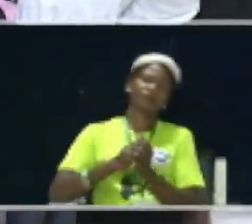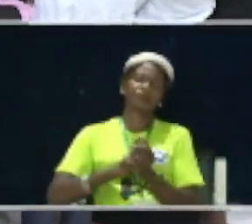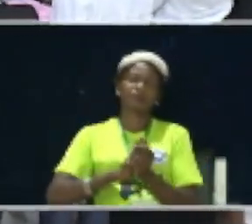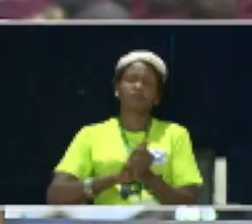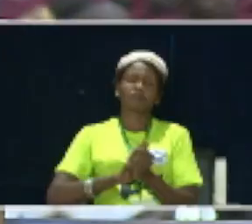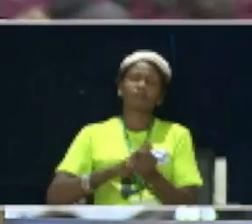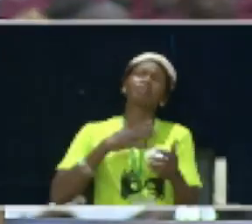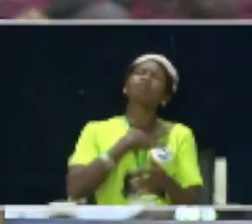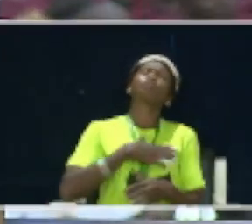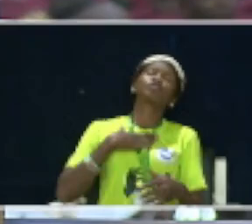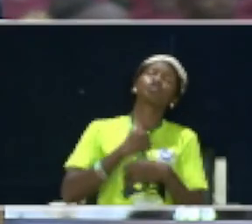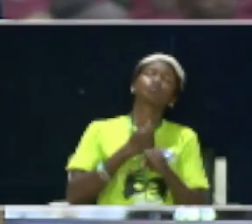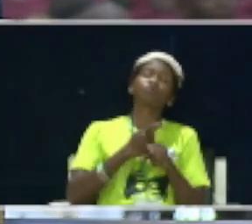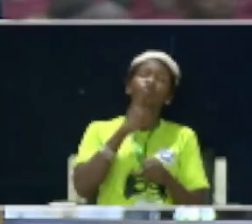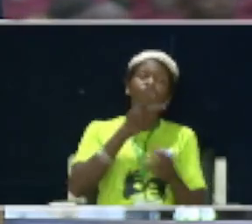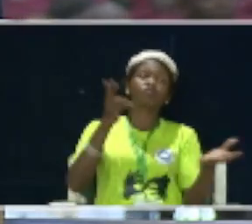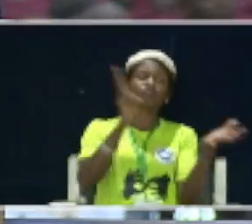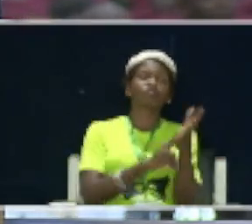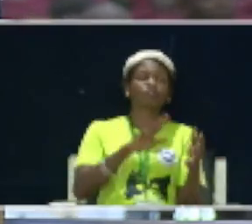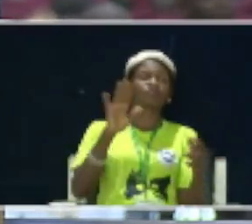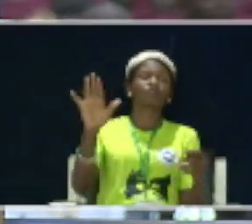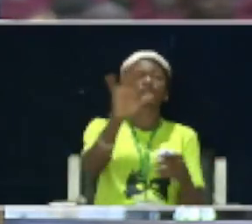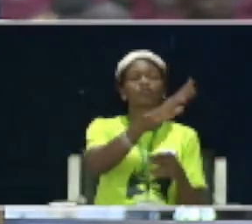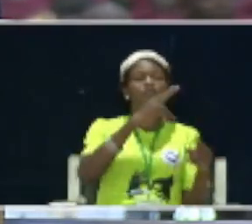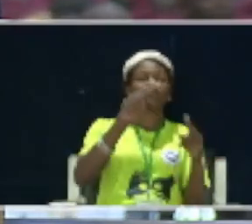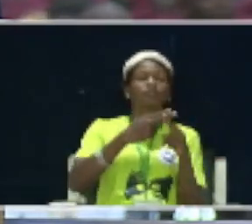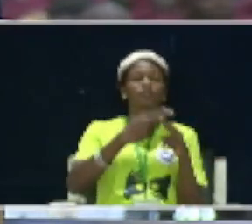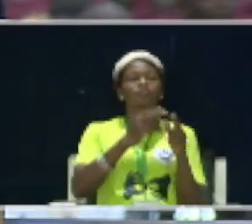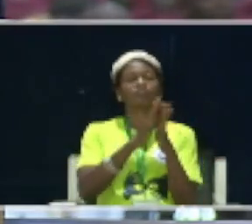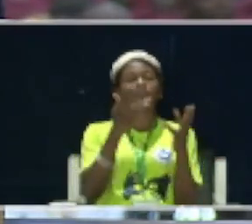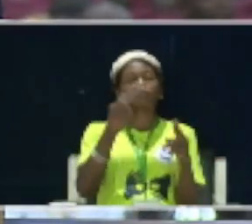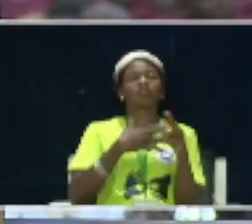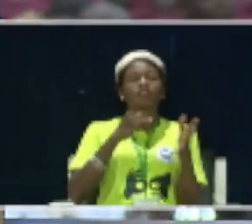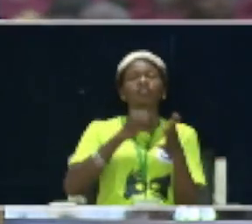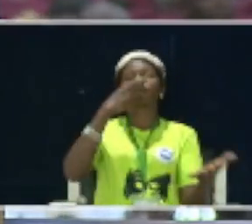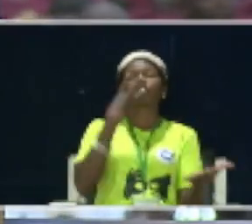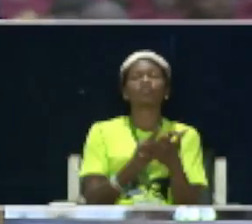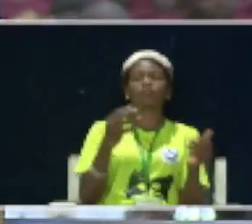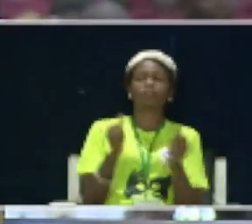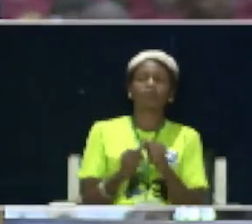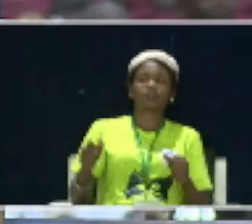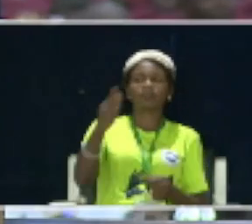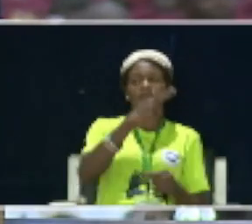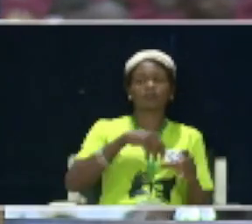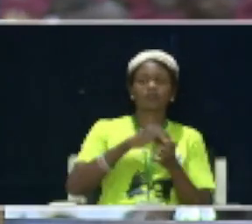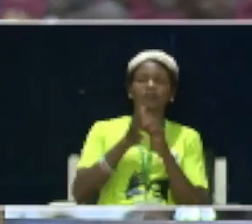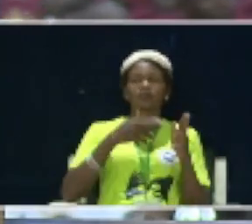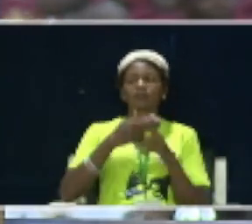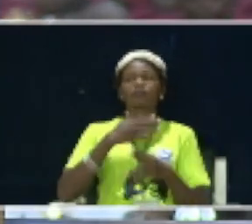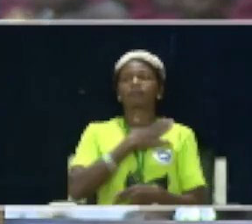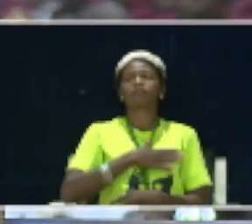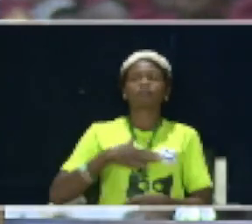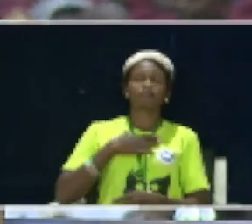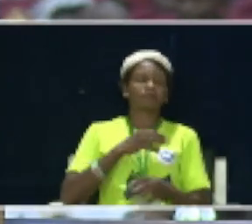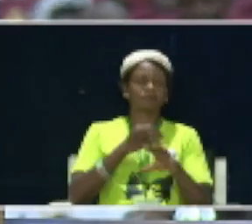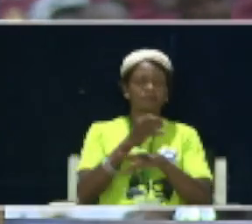Please make sure they write your name. And it shall be well with you. Please,